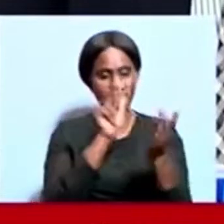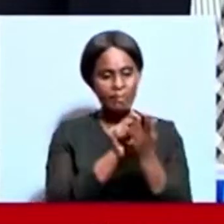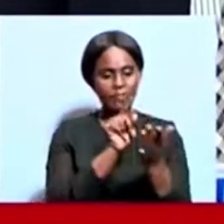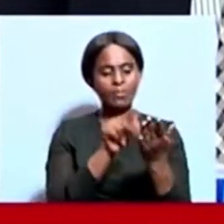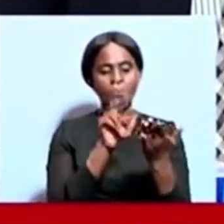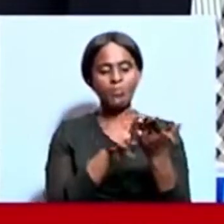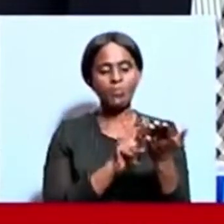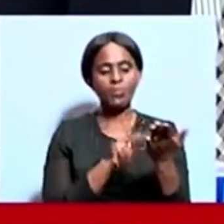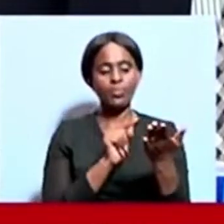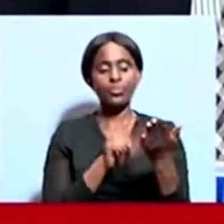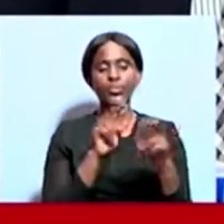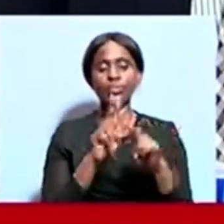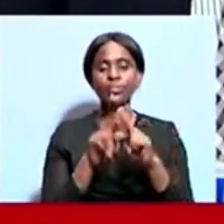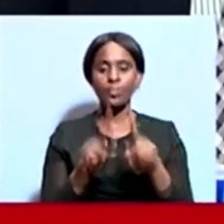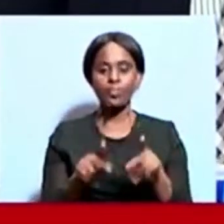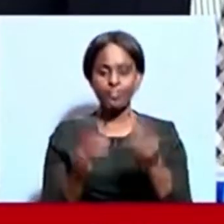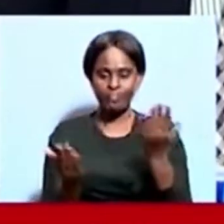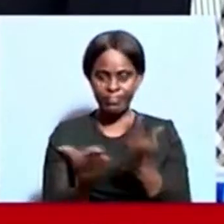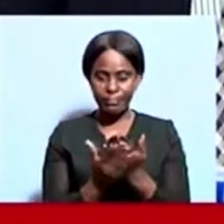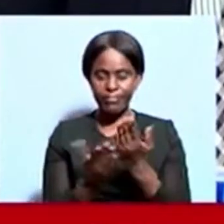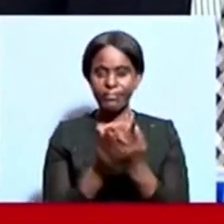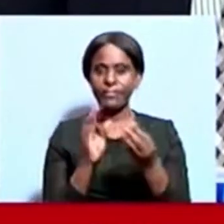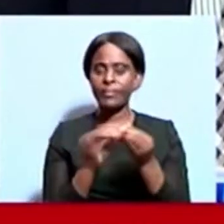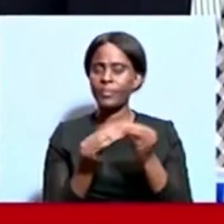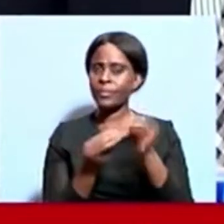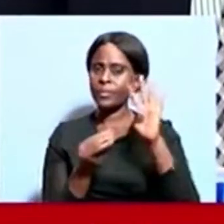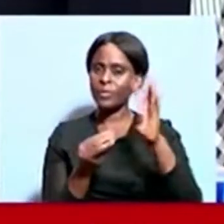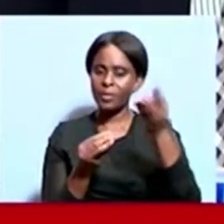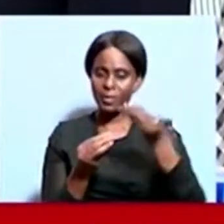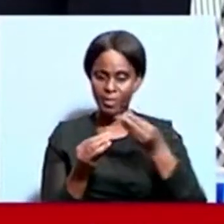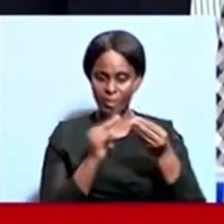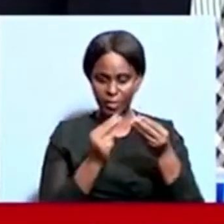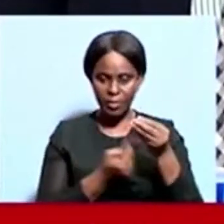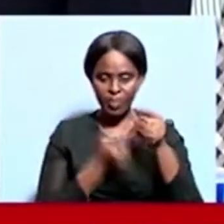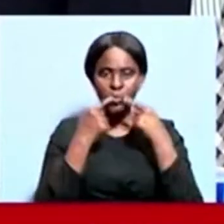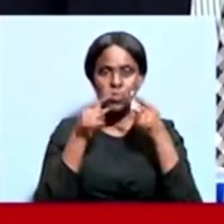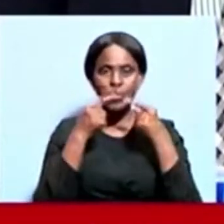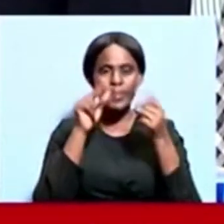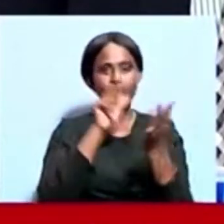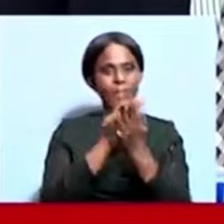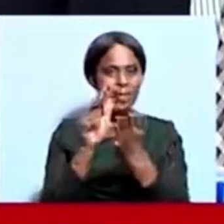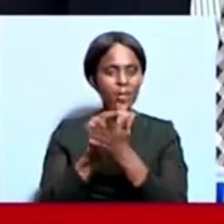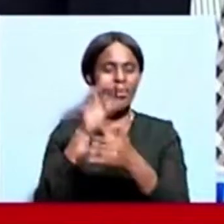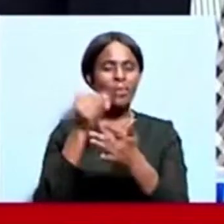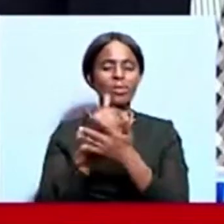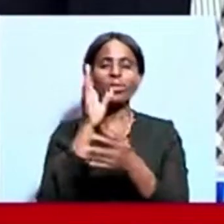Chair, is Appendix number 4, which gives us the notification of approval,